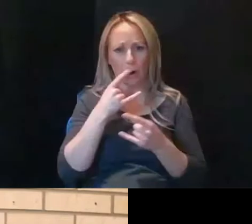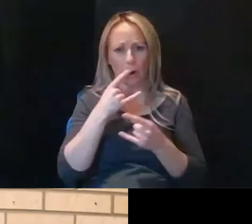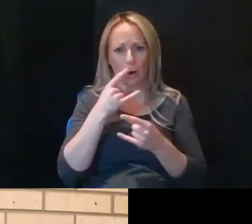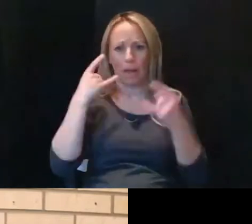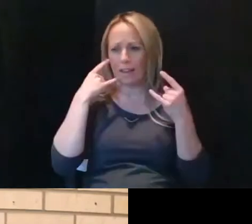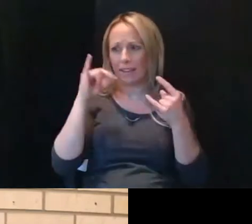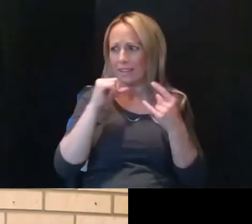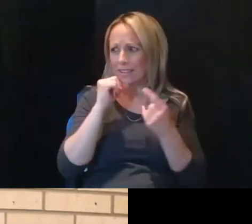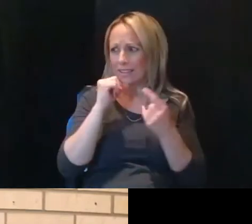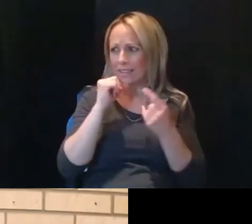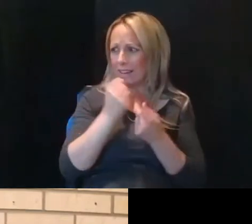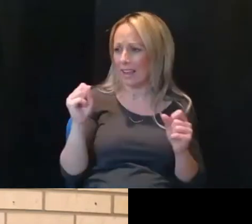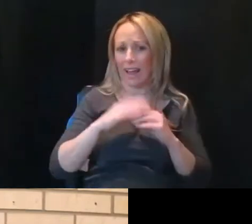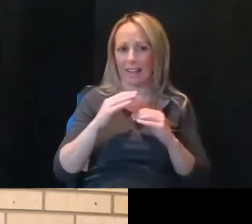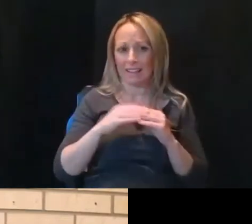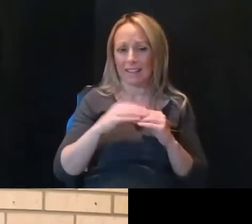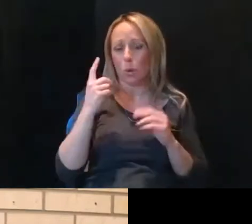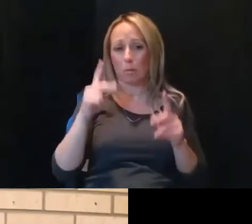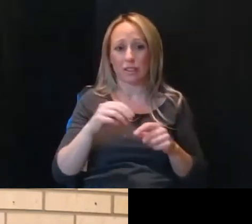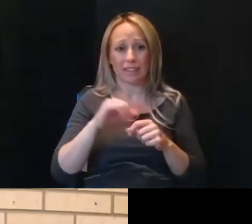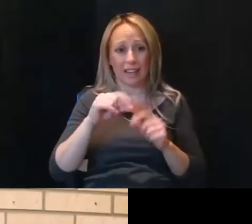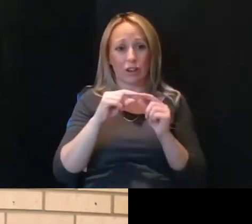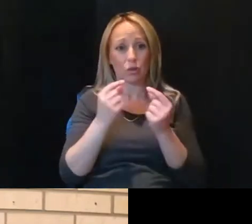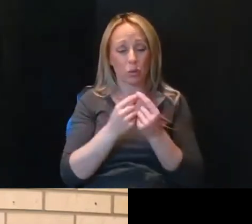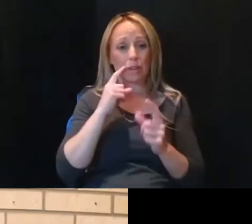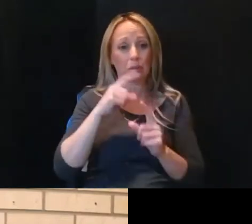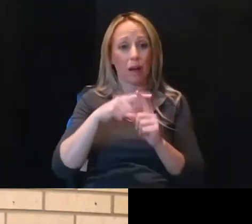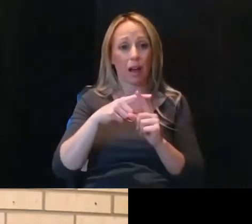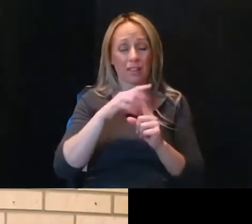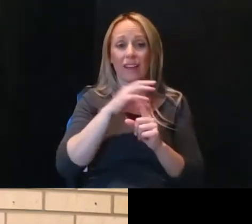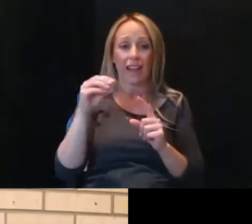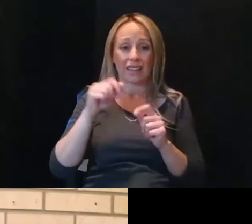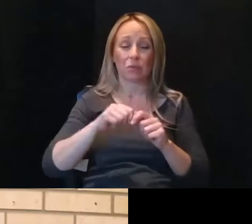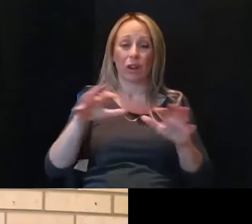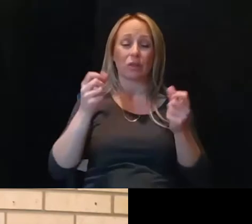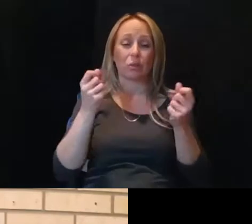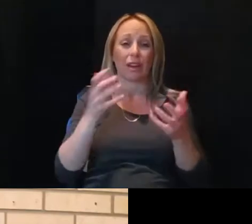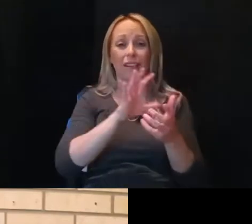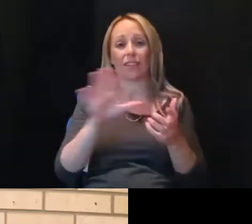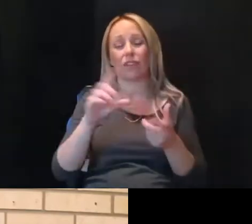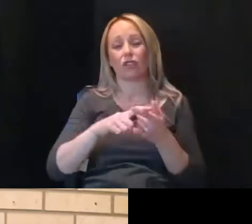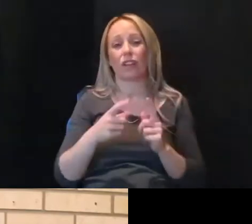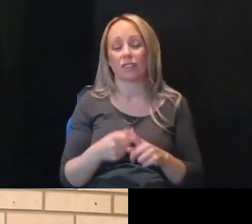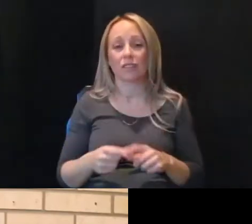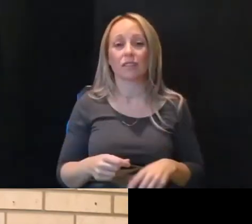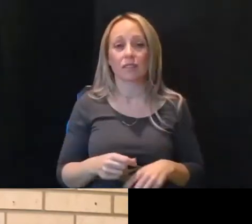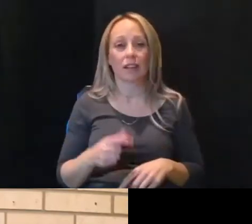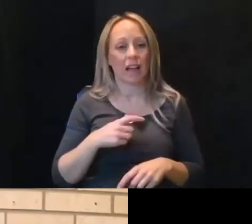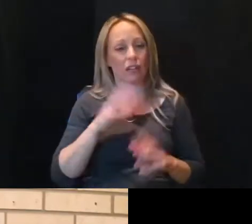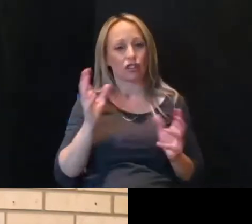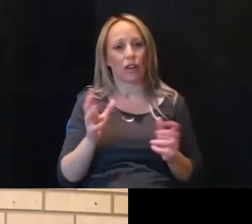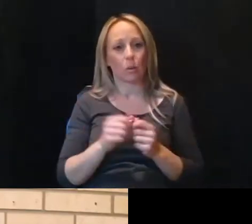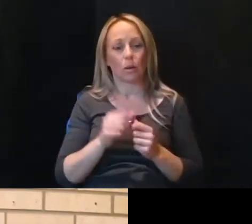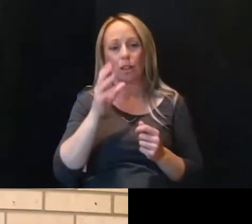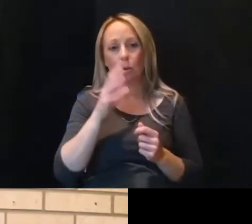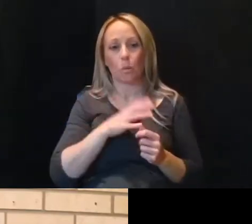safe. At least one person in that group was positive and spread it to many of their friends. I talked with a woman who went